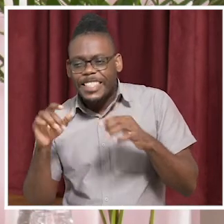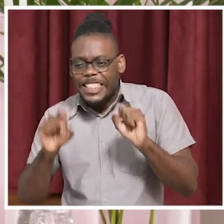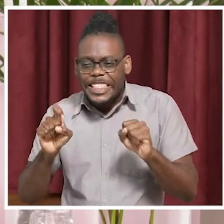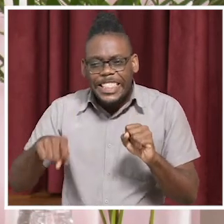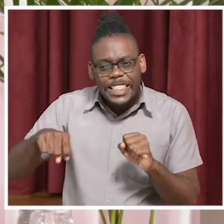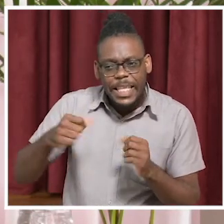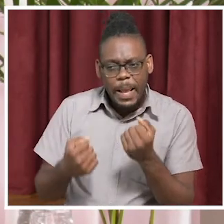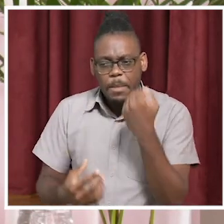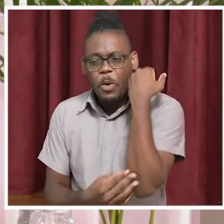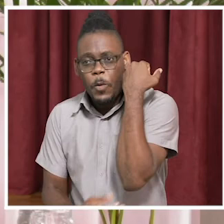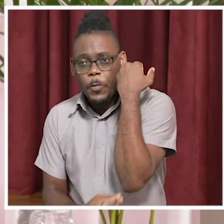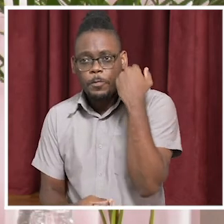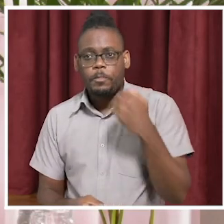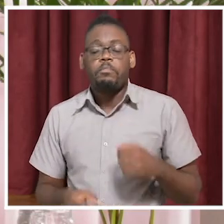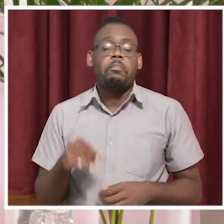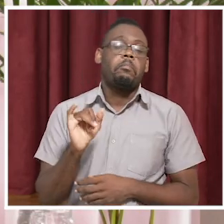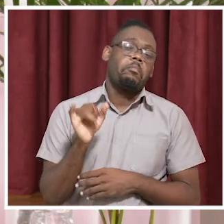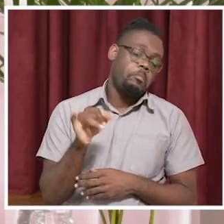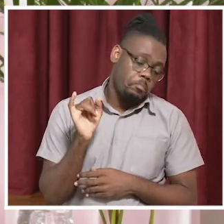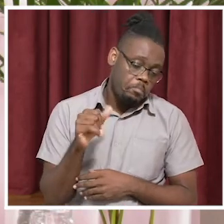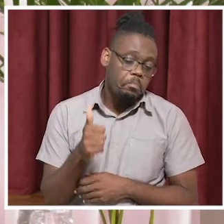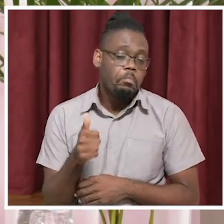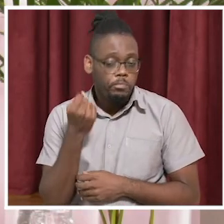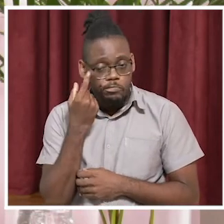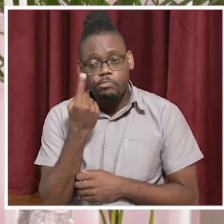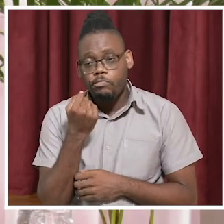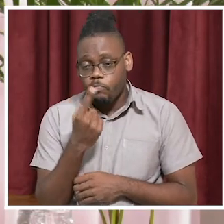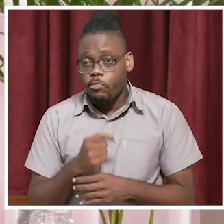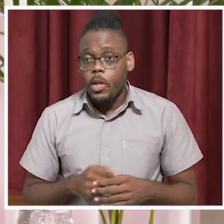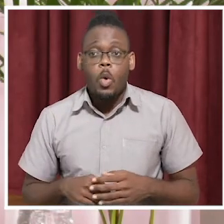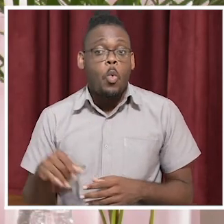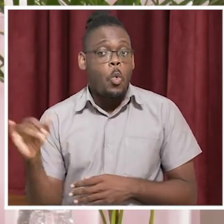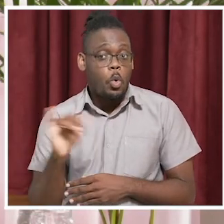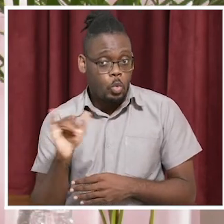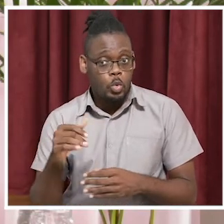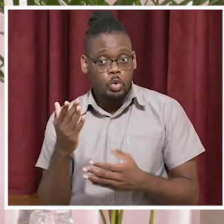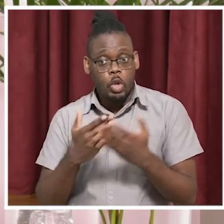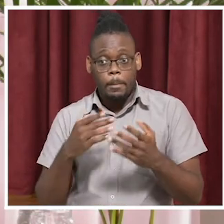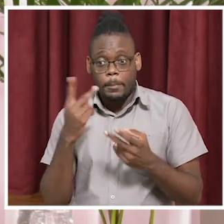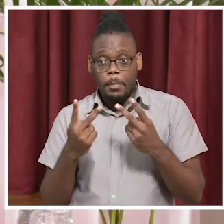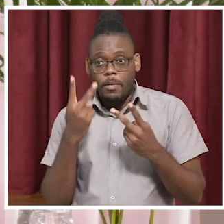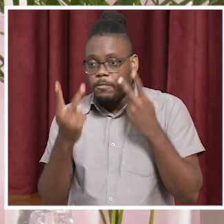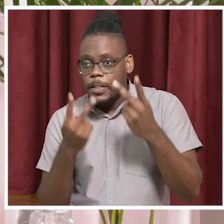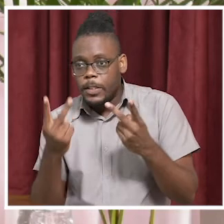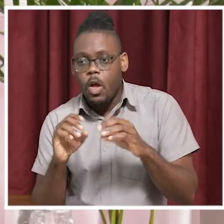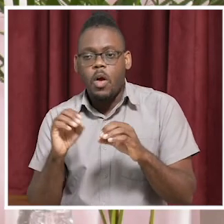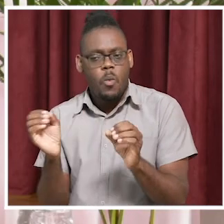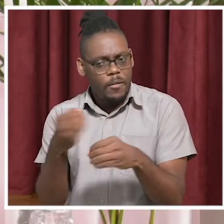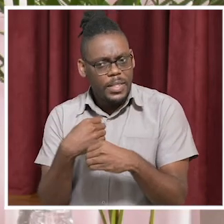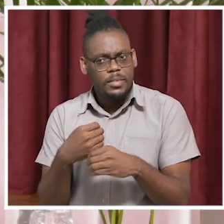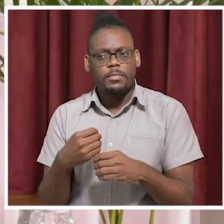Everybody else. And they can reach you virtually and in office. Right. So we visit the offices, you could go online, our information and